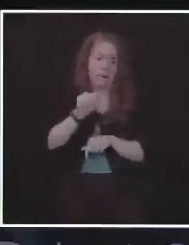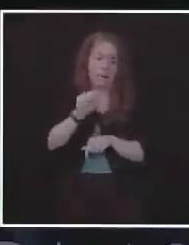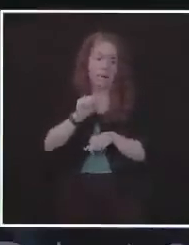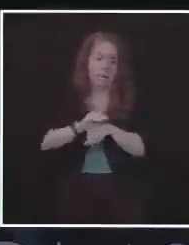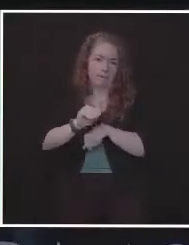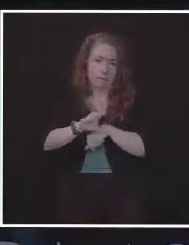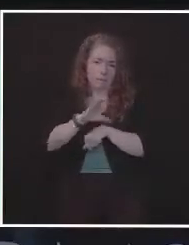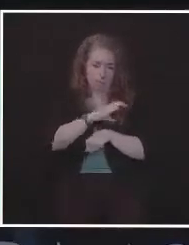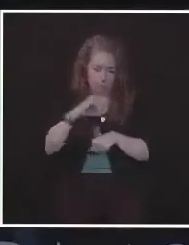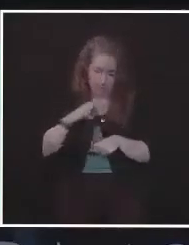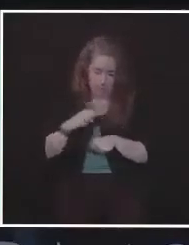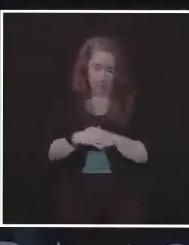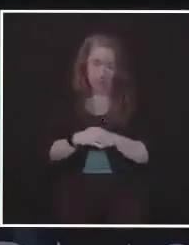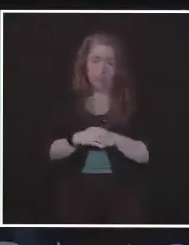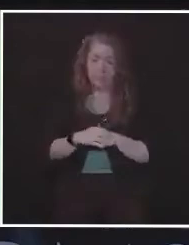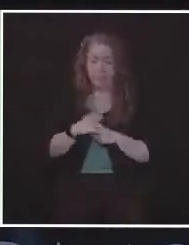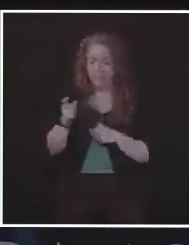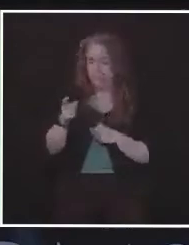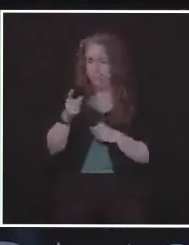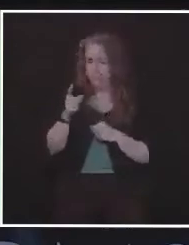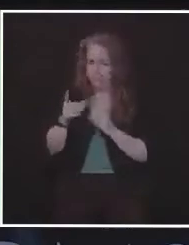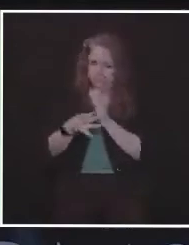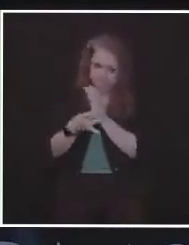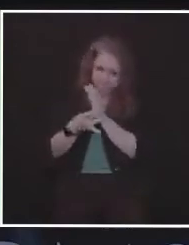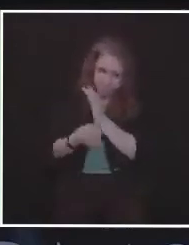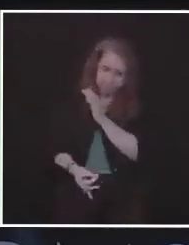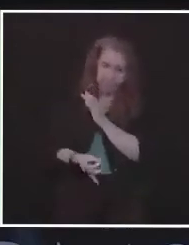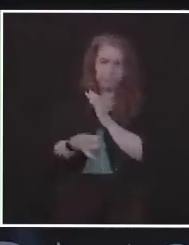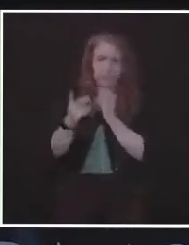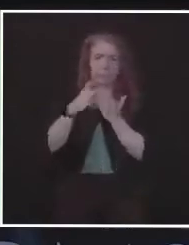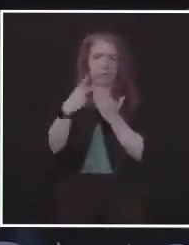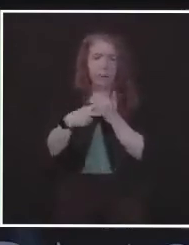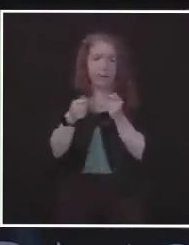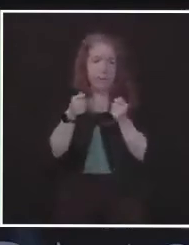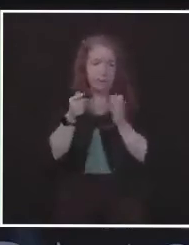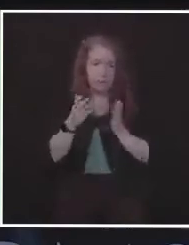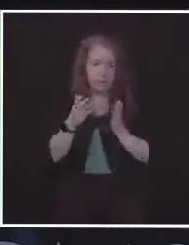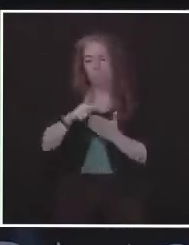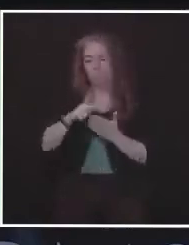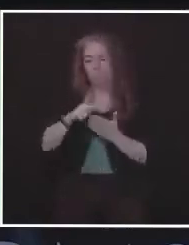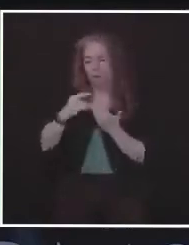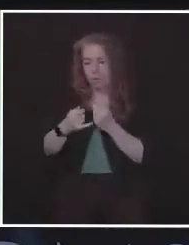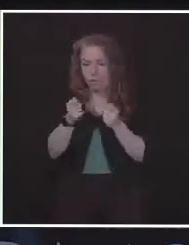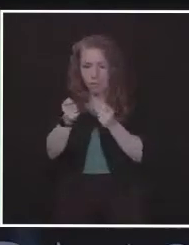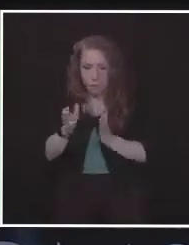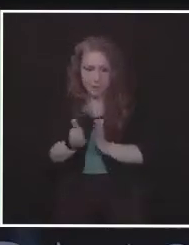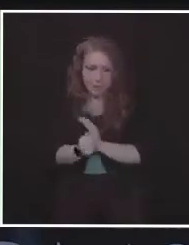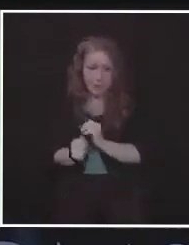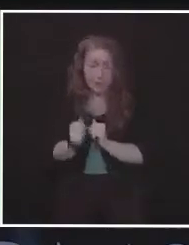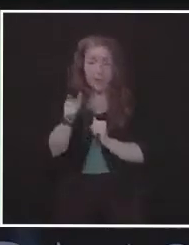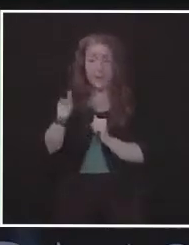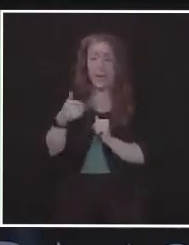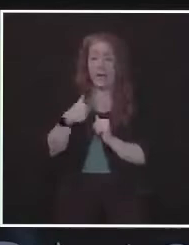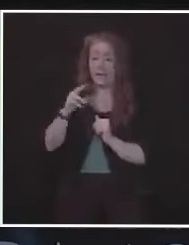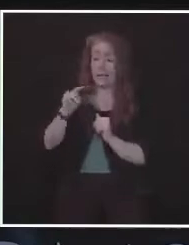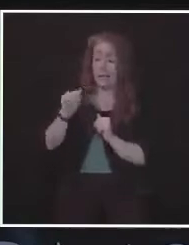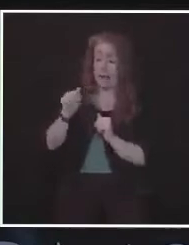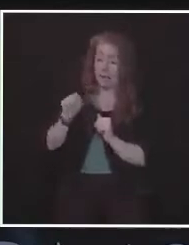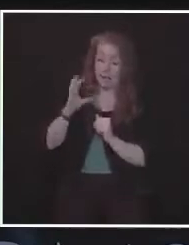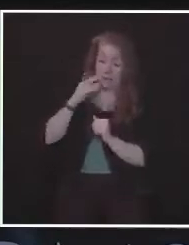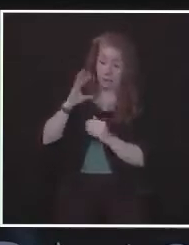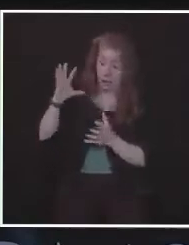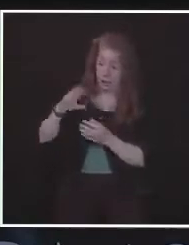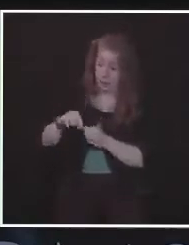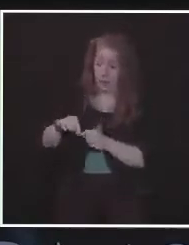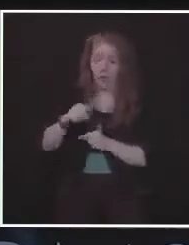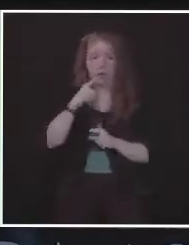has excellent program and project management skills and offers both NASA and industry experience, which will prove